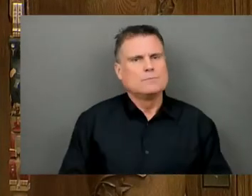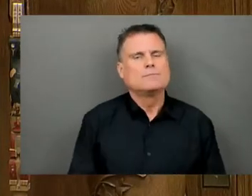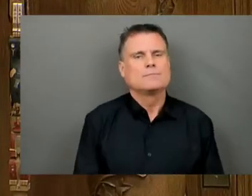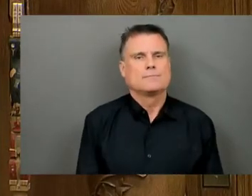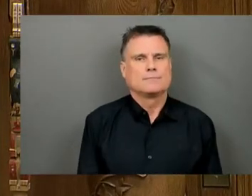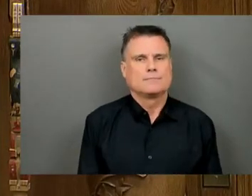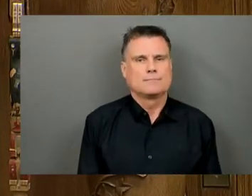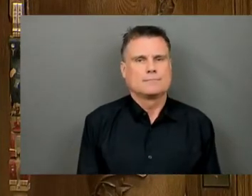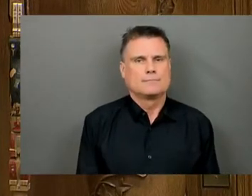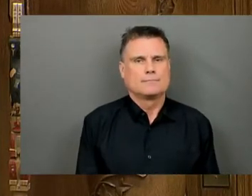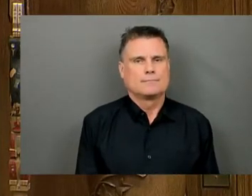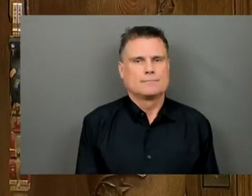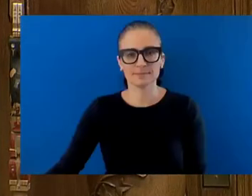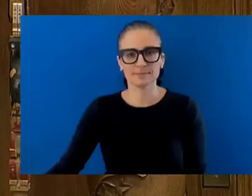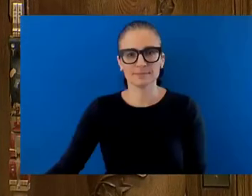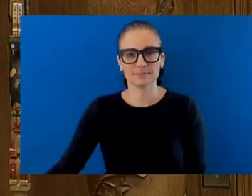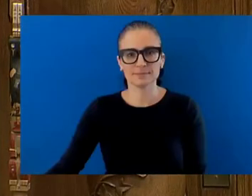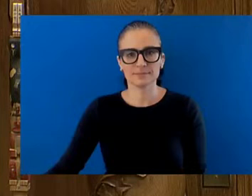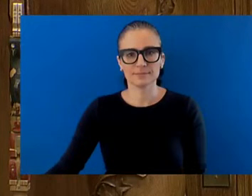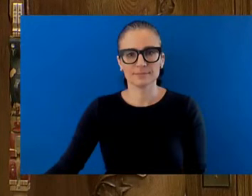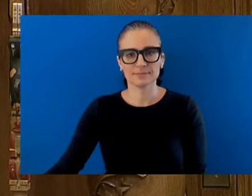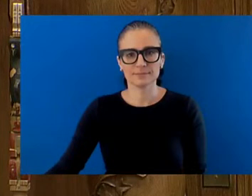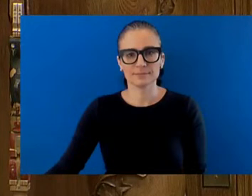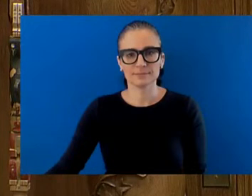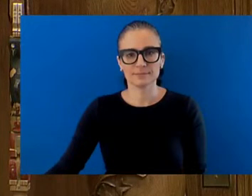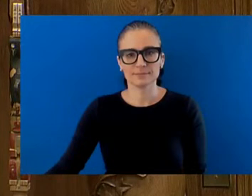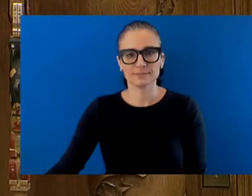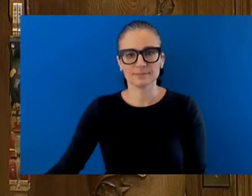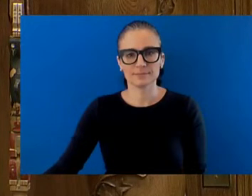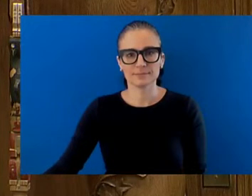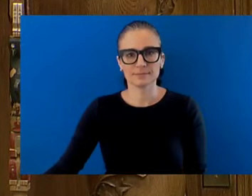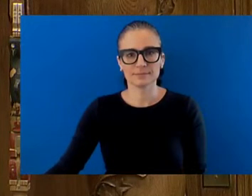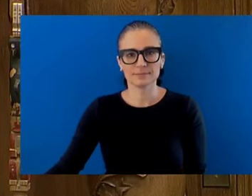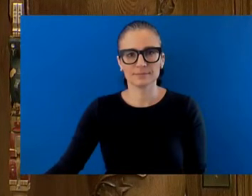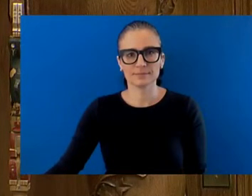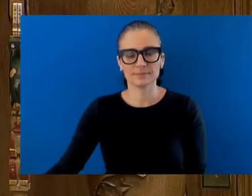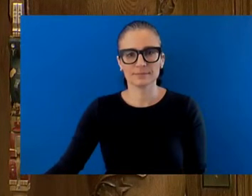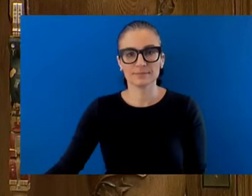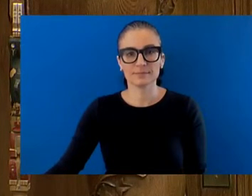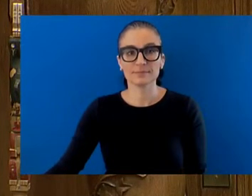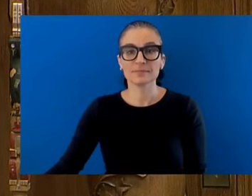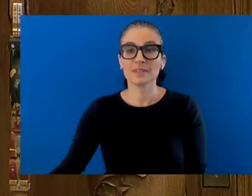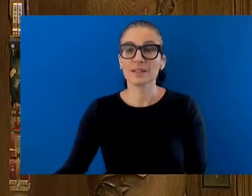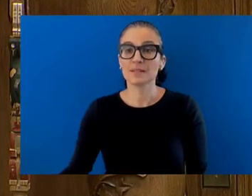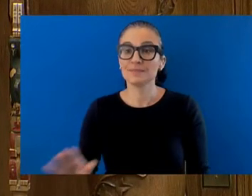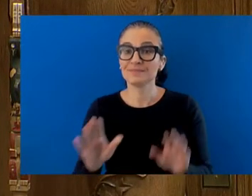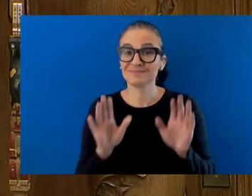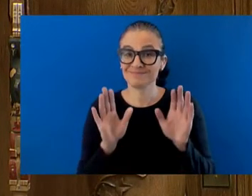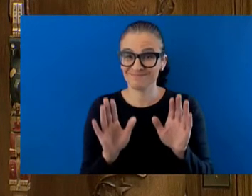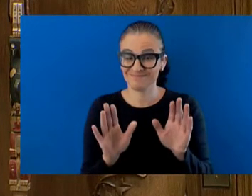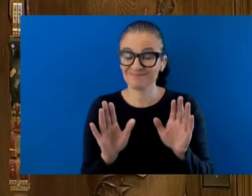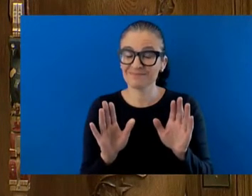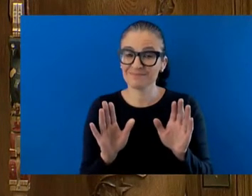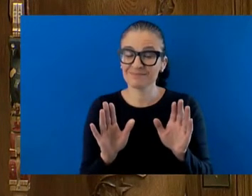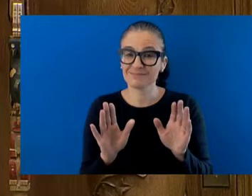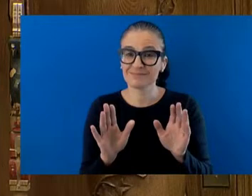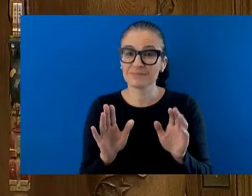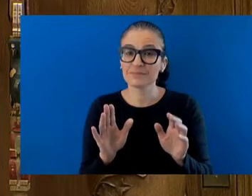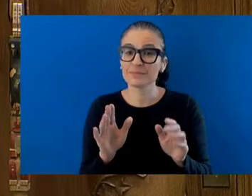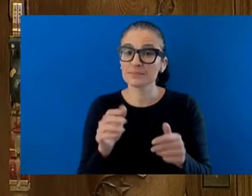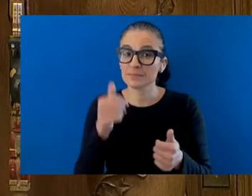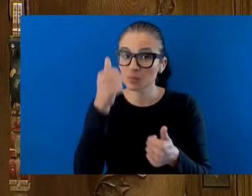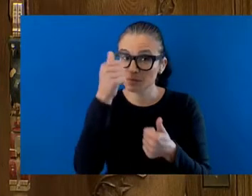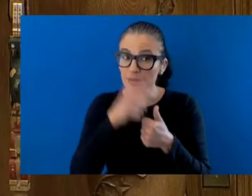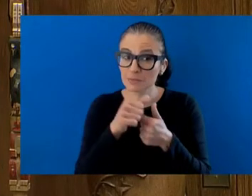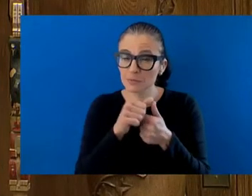Members, again, another gentle reminder. When people are asking questions, answering the question, please be brief